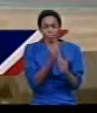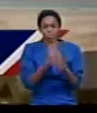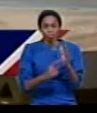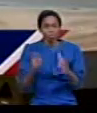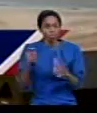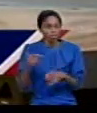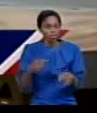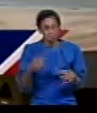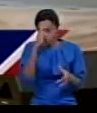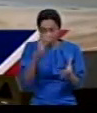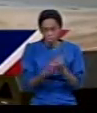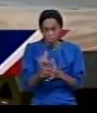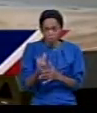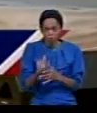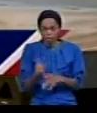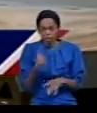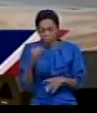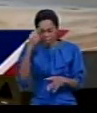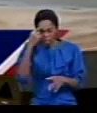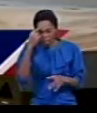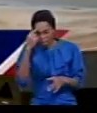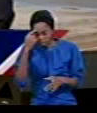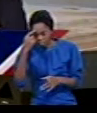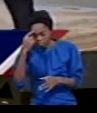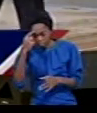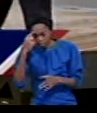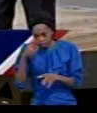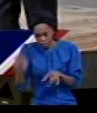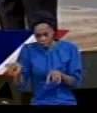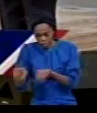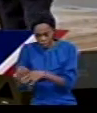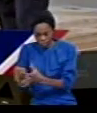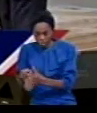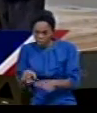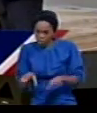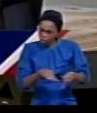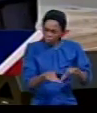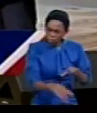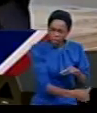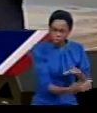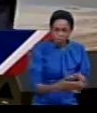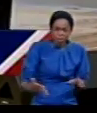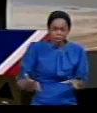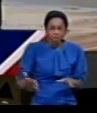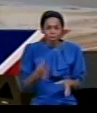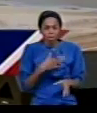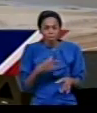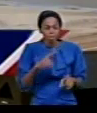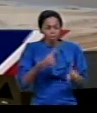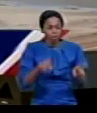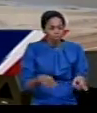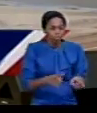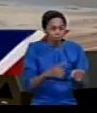act this way, they think another way. They go this way, but then their